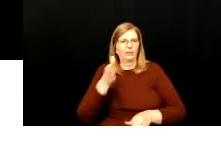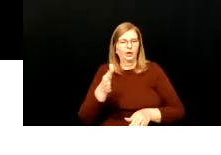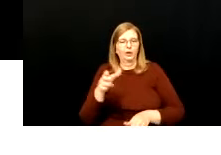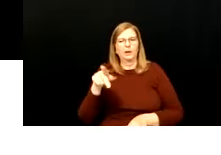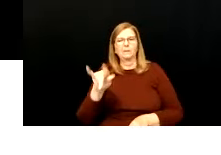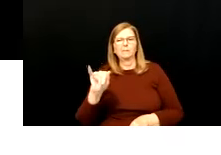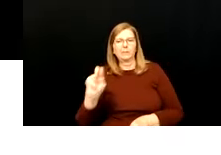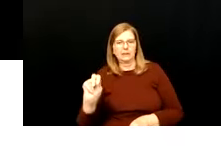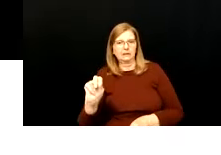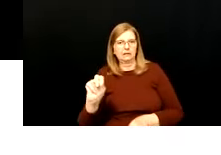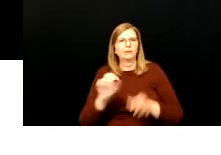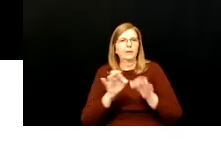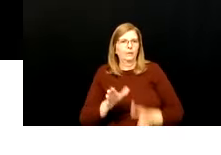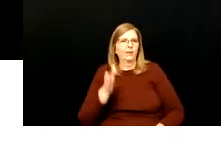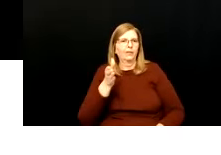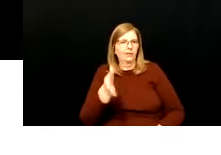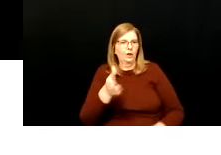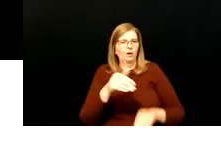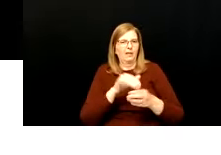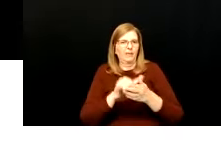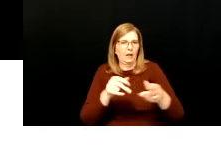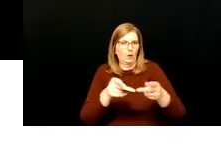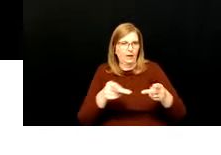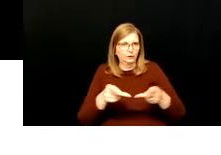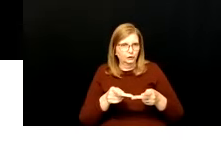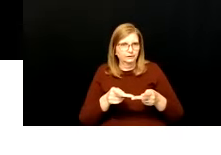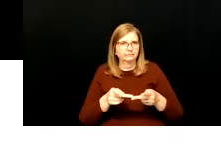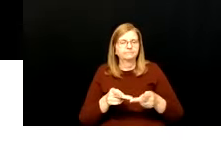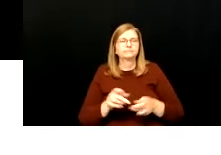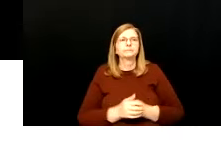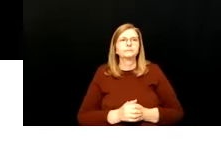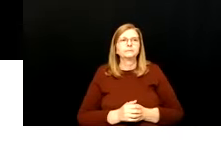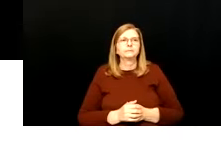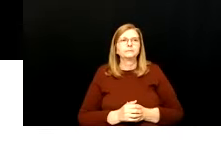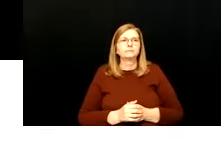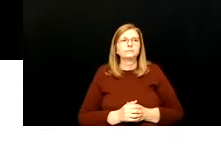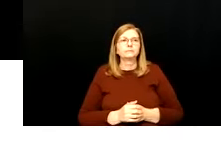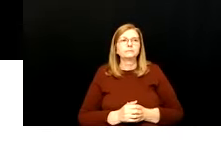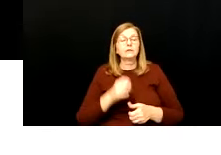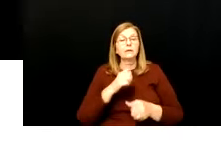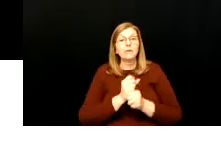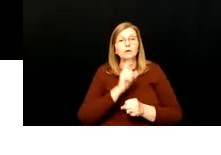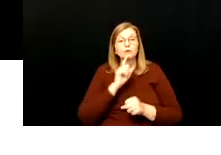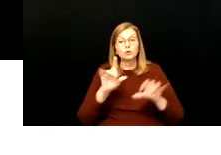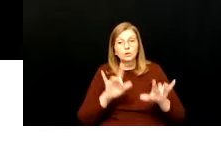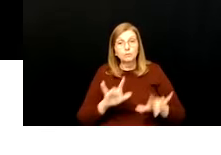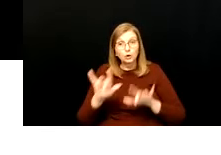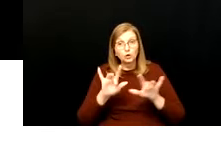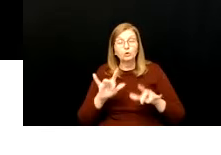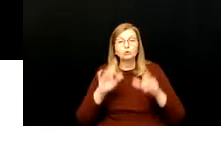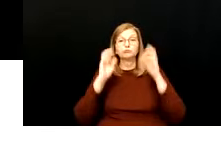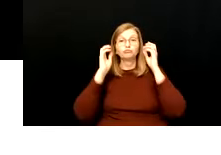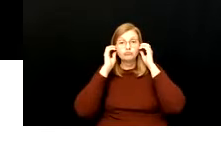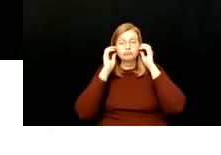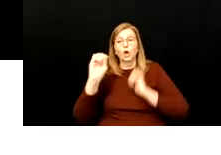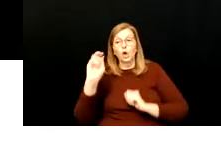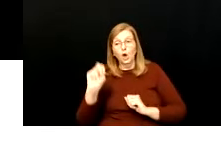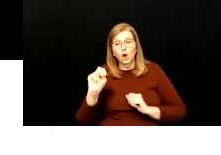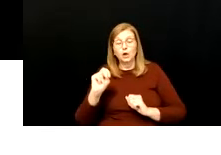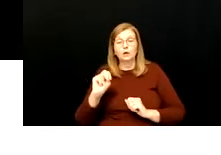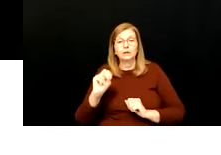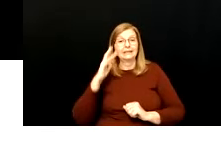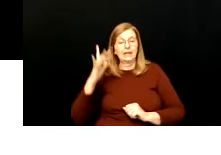interpreter video at that place as well. We make sure your computer and headphones are turned on and the volume is adjusted